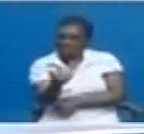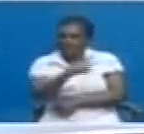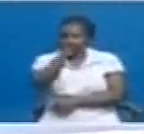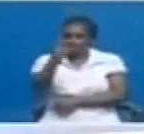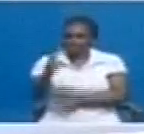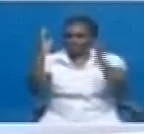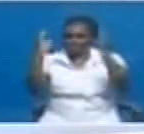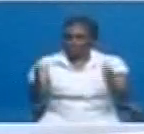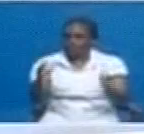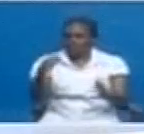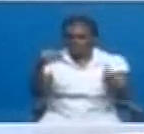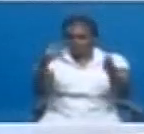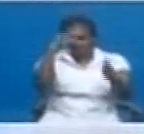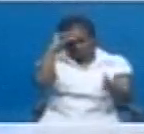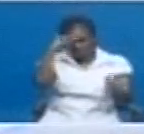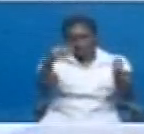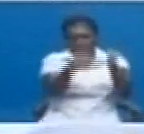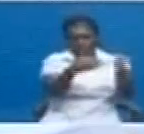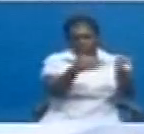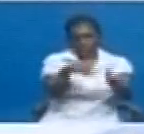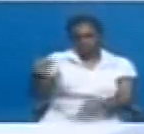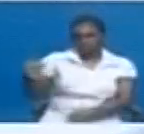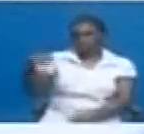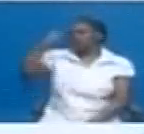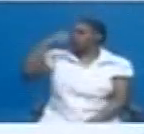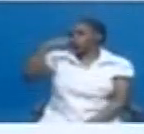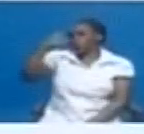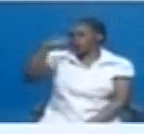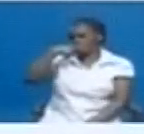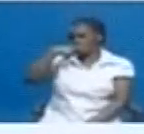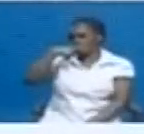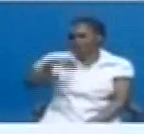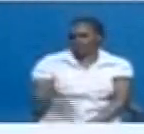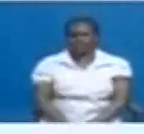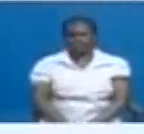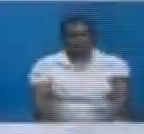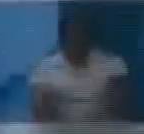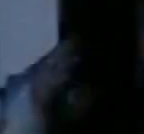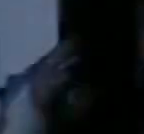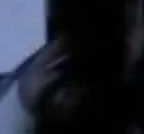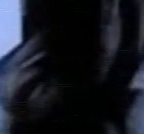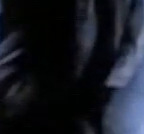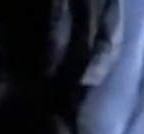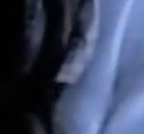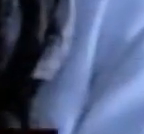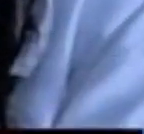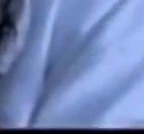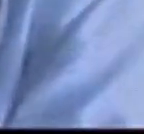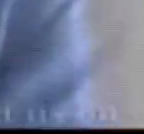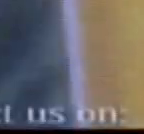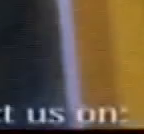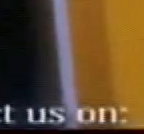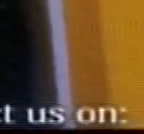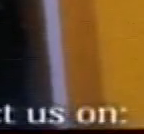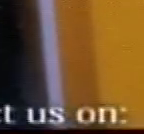our big question tonight on whether or not you think the government should stop the polio vaccination campaign. Roll with us